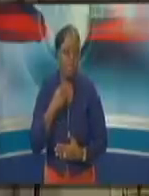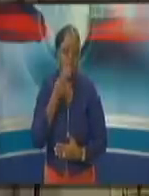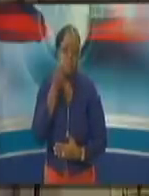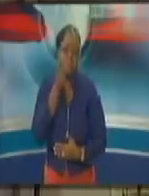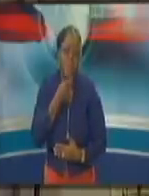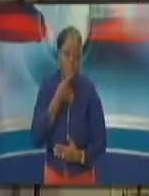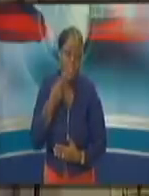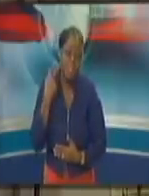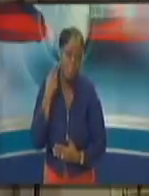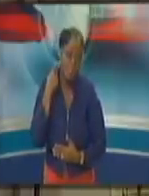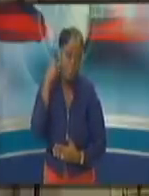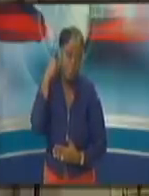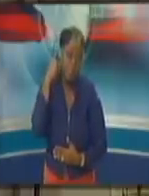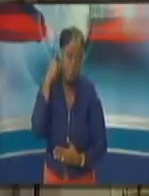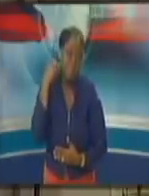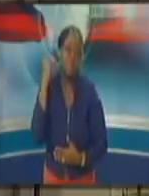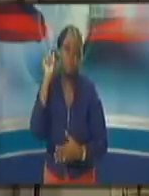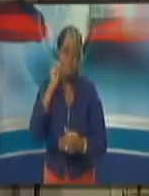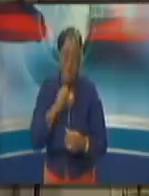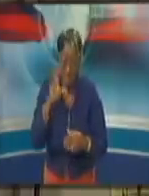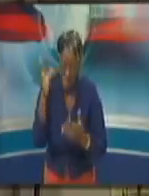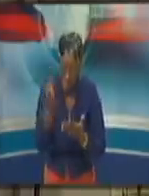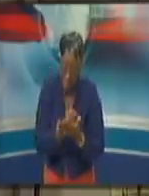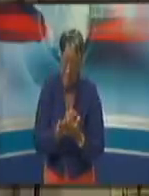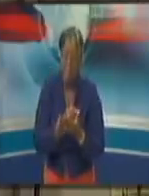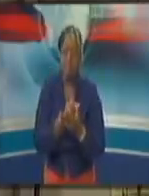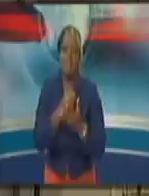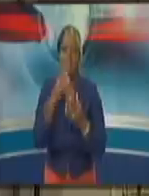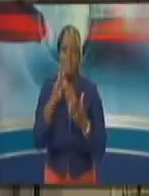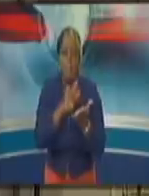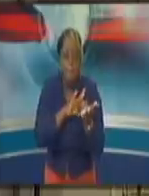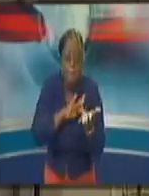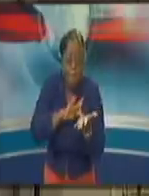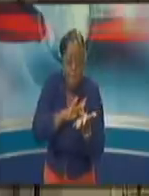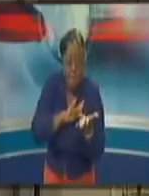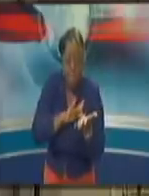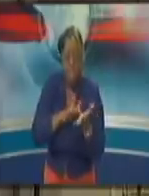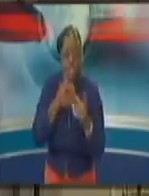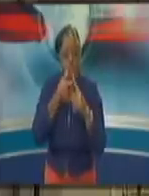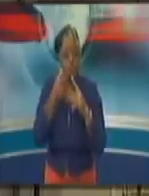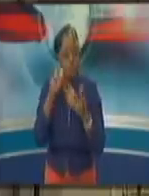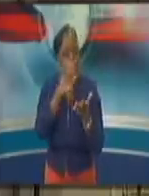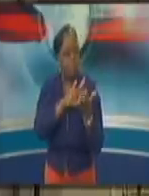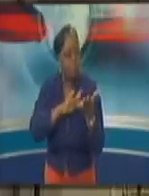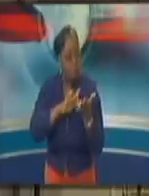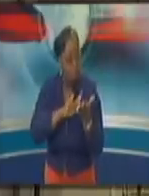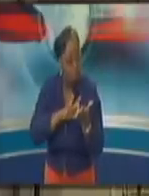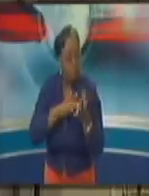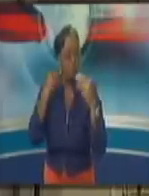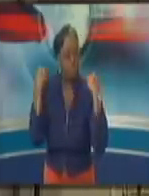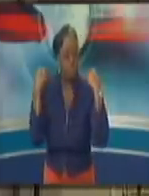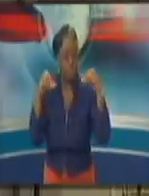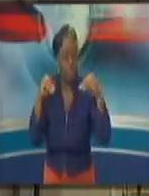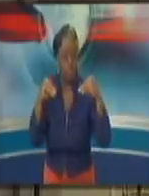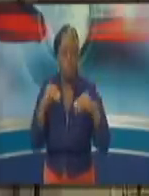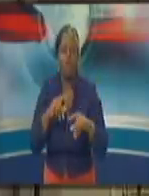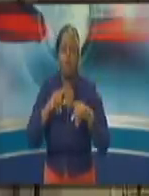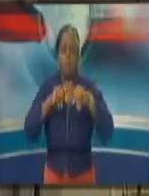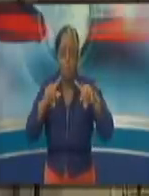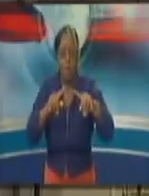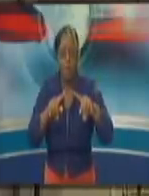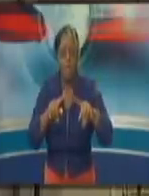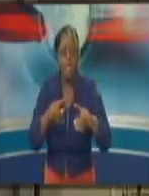diabetes can receive a consistent supply of drugs. I will certainly